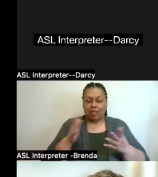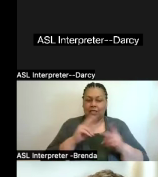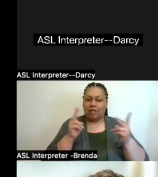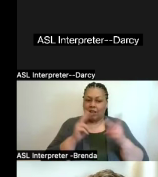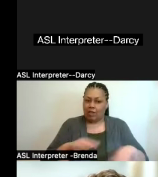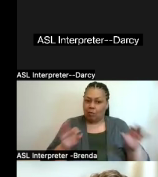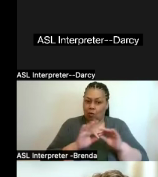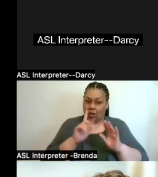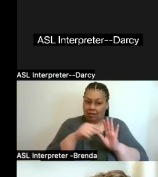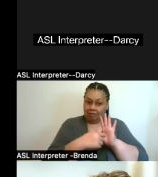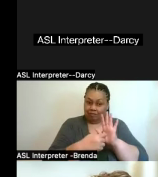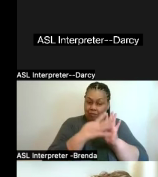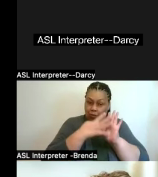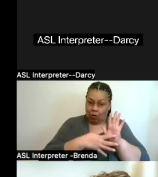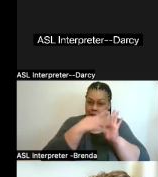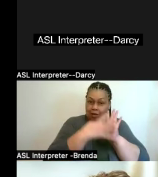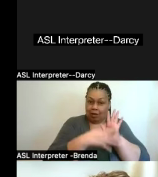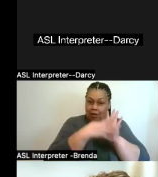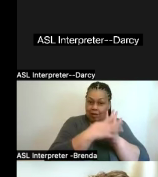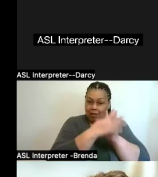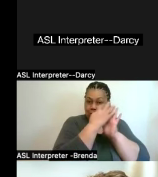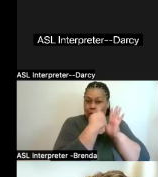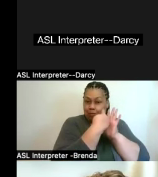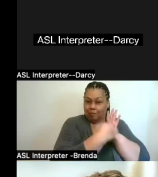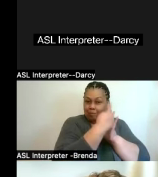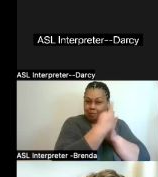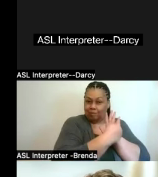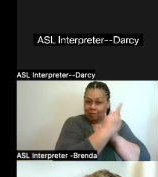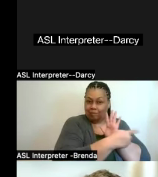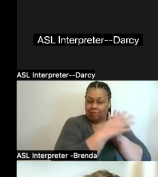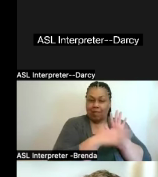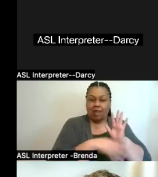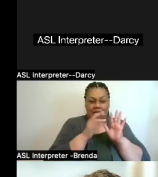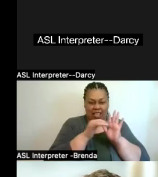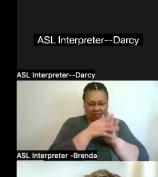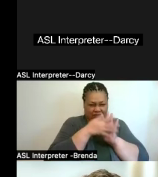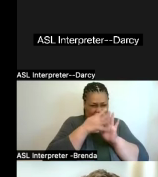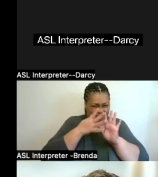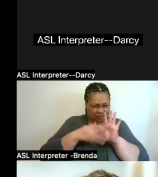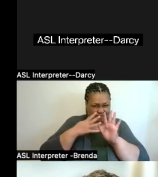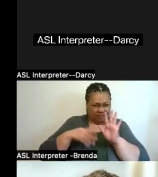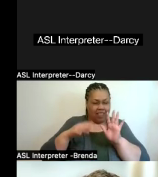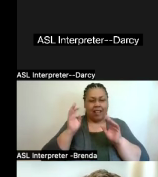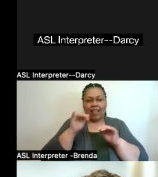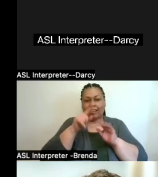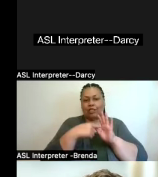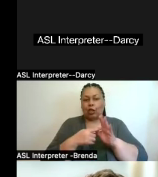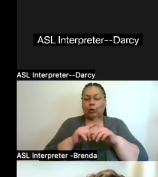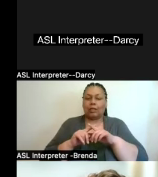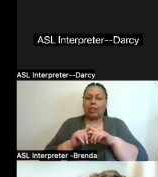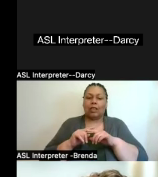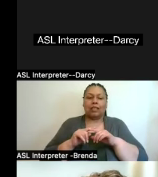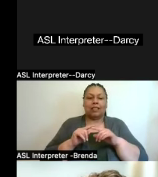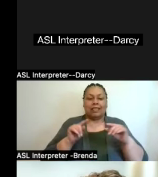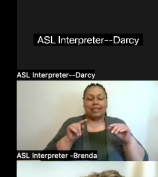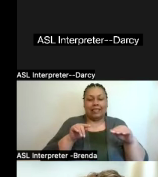showing here, these show example GPS displacement waveforms for earthquakes of different magnitudes,